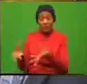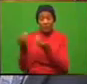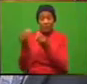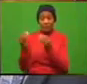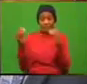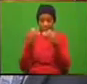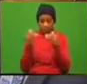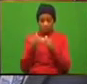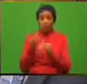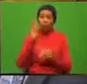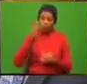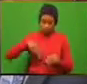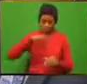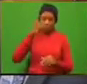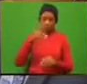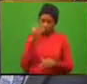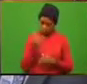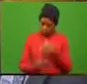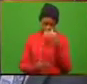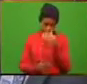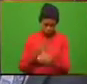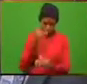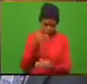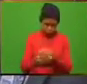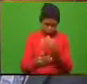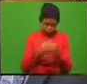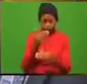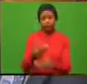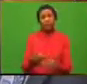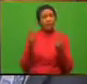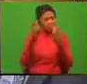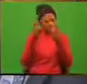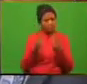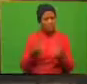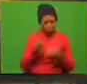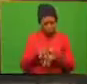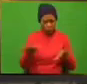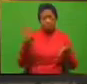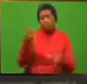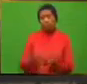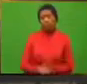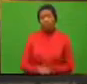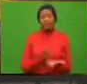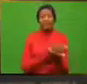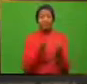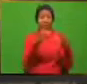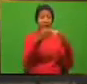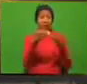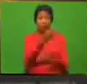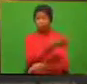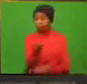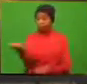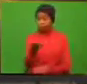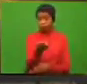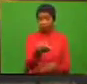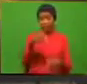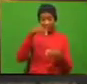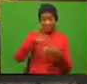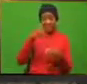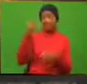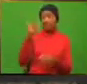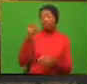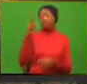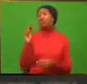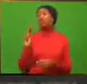in a peaceful and lawful manner. There are parties here, some of them are in government, in the government